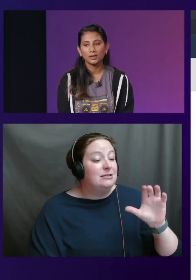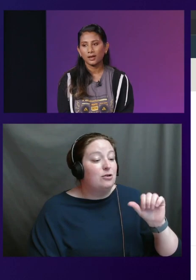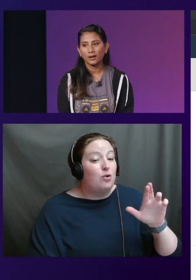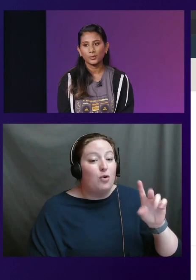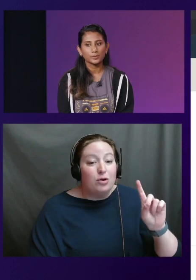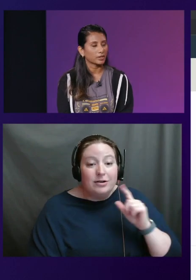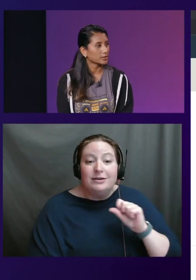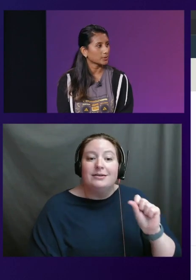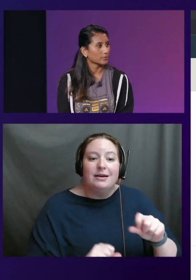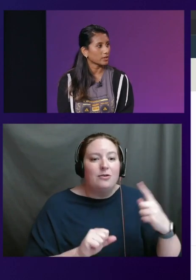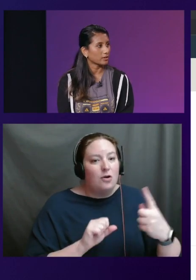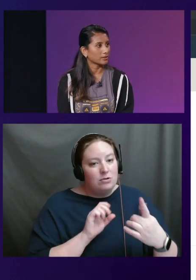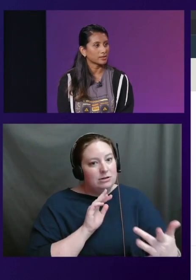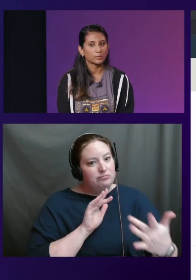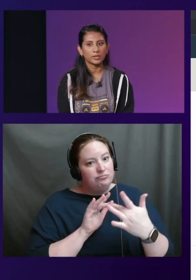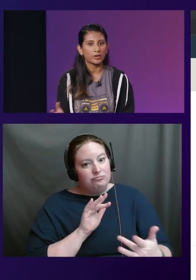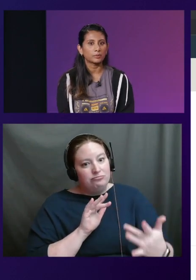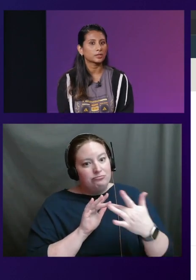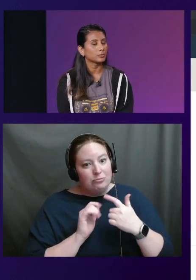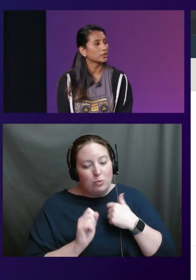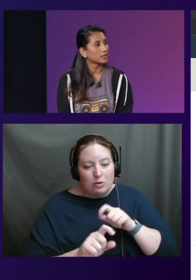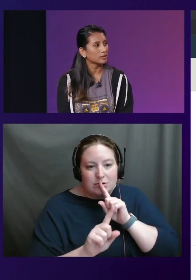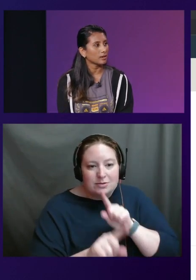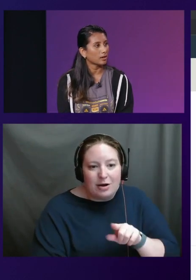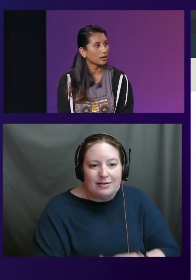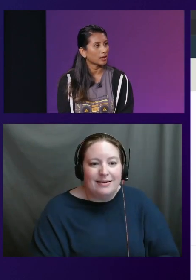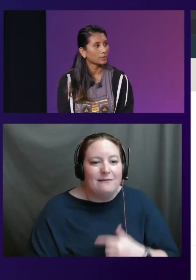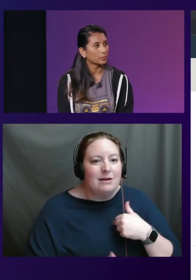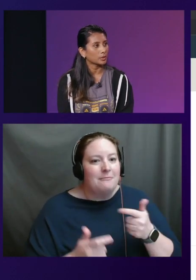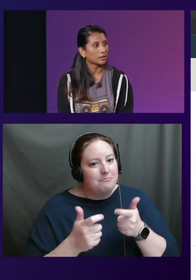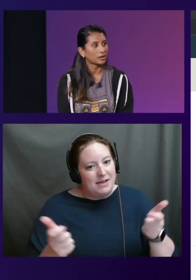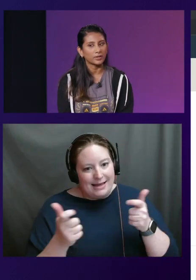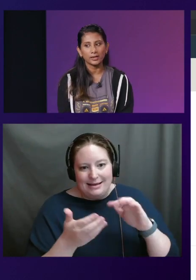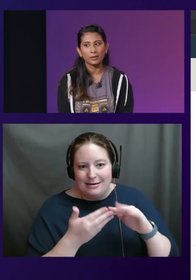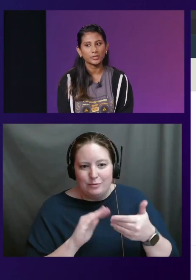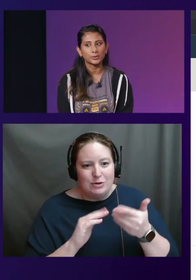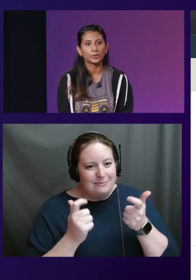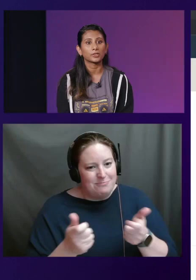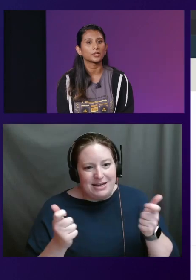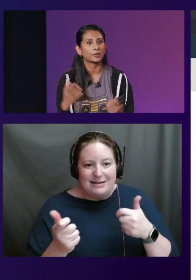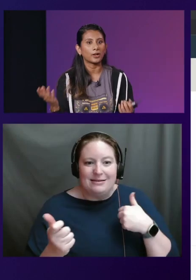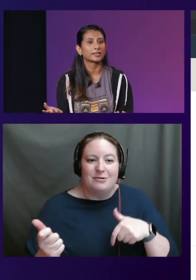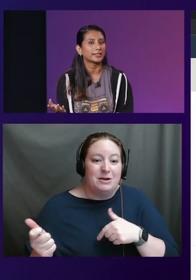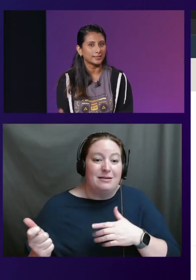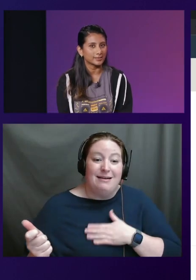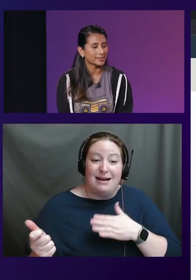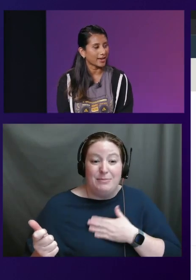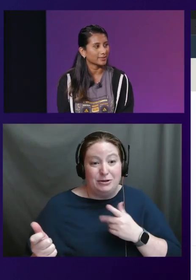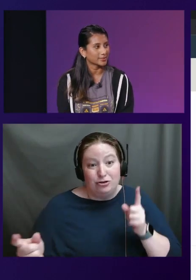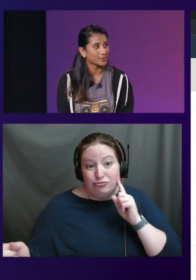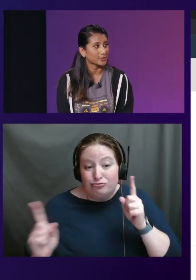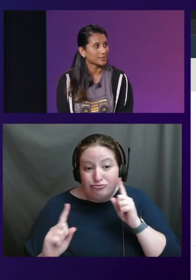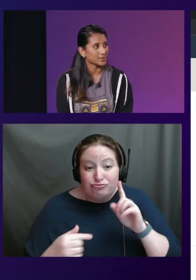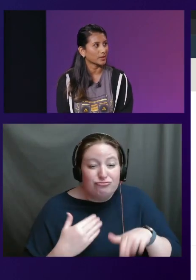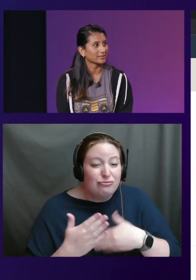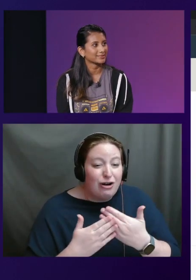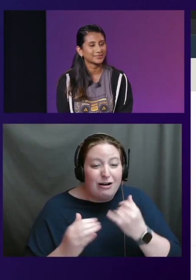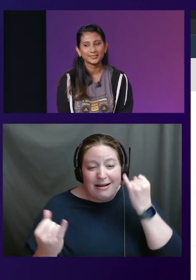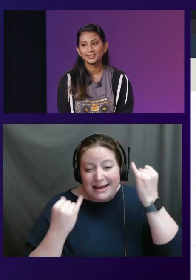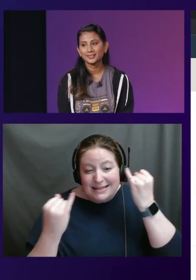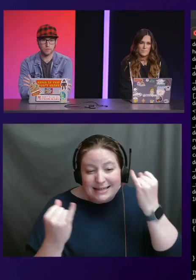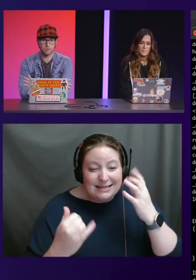will respond to you over there. And there's a very big community, and we are very happy to hear all the ideas and the concerns as